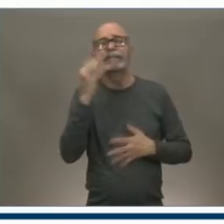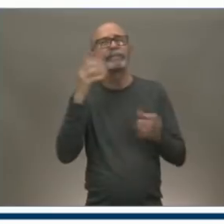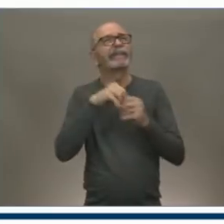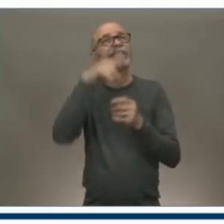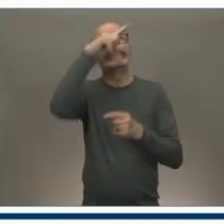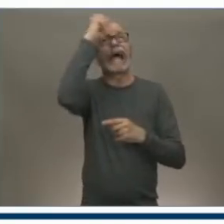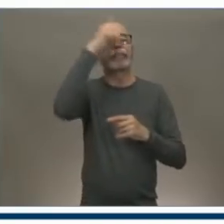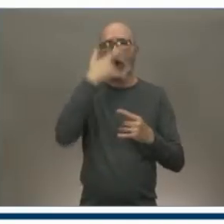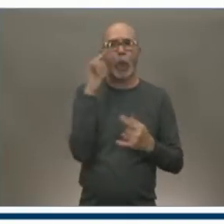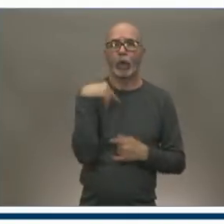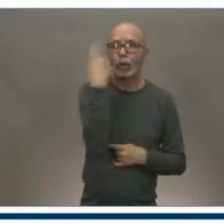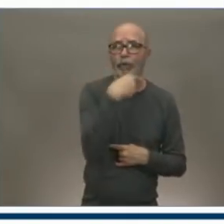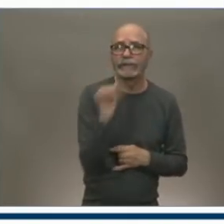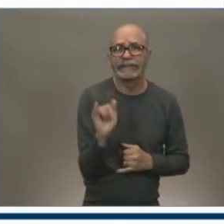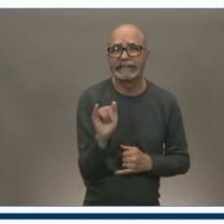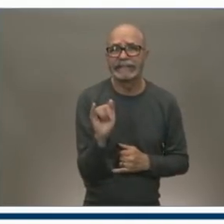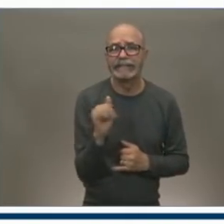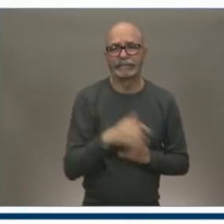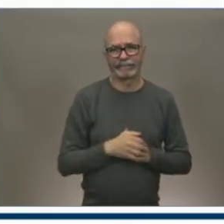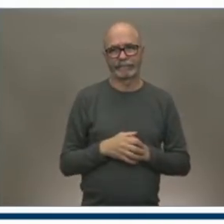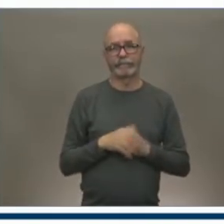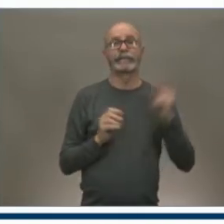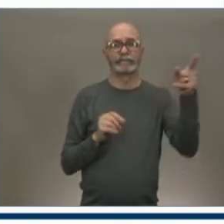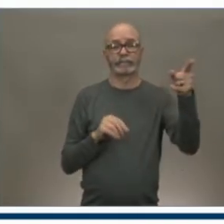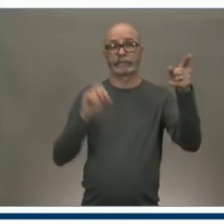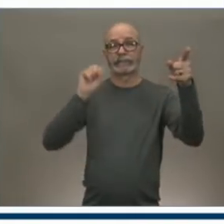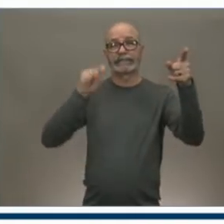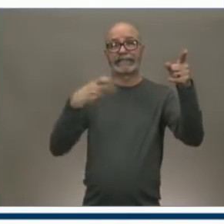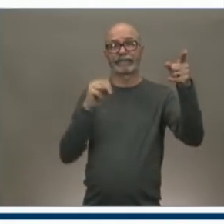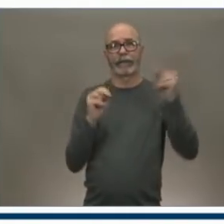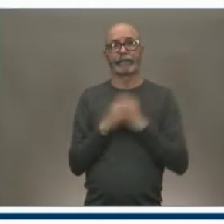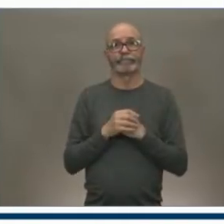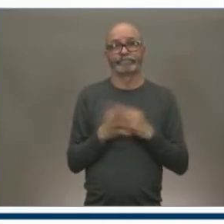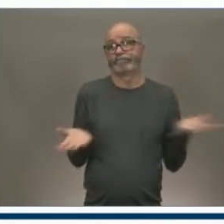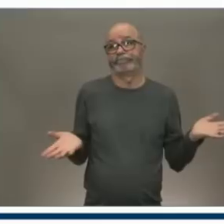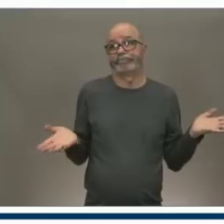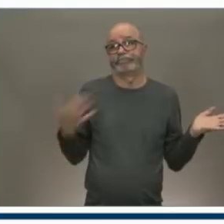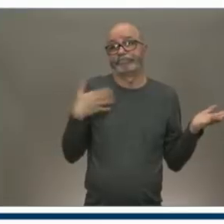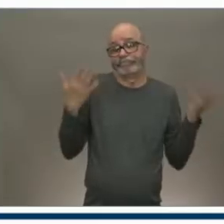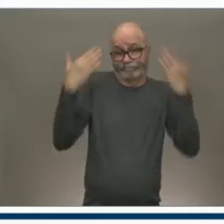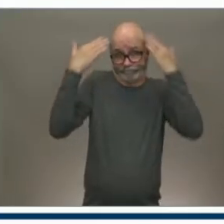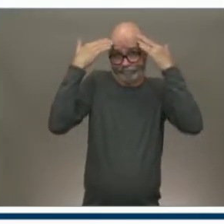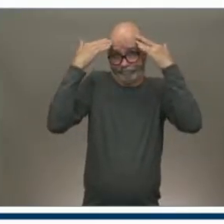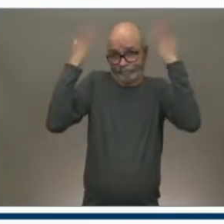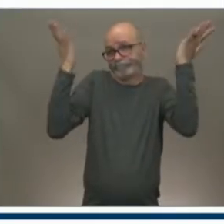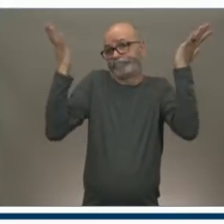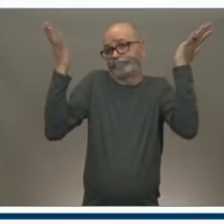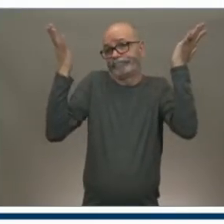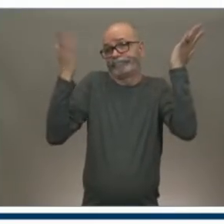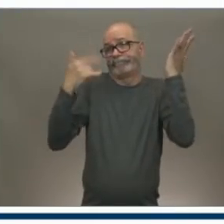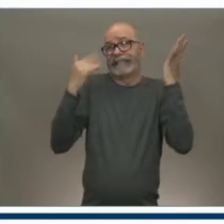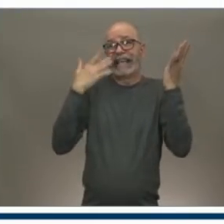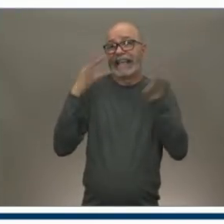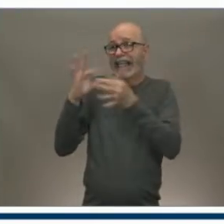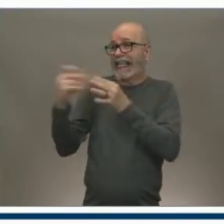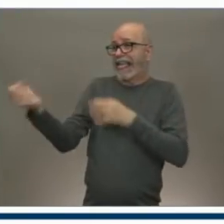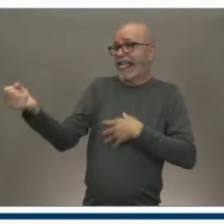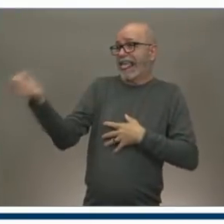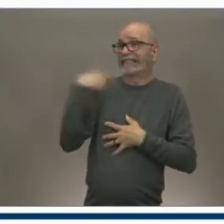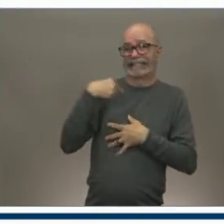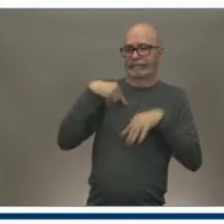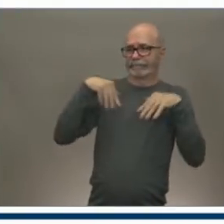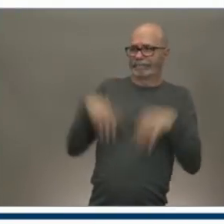all of us. One of your colleagues asked a question about the Atlantic bubble. We know that when that was in place, Atlantic